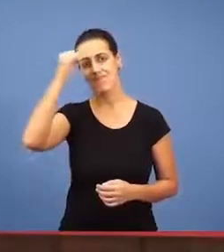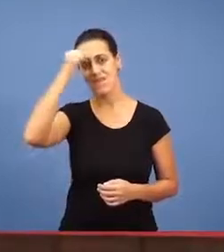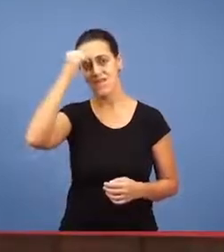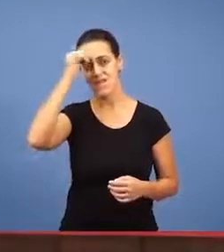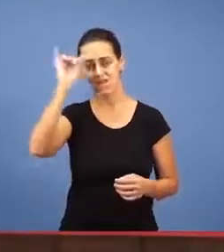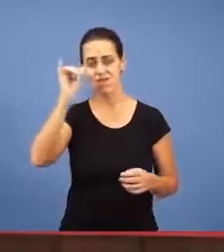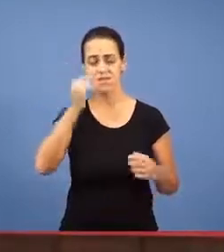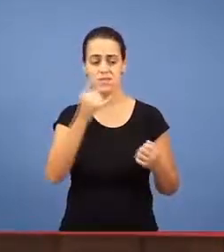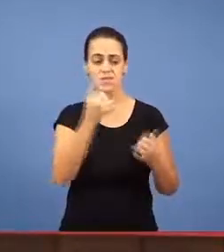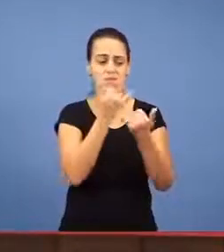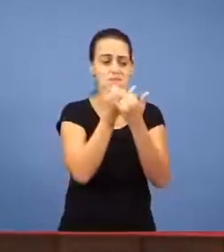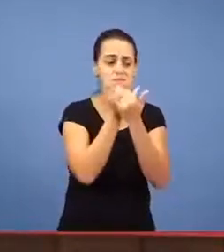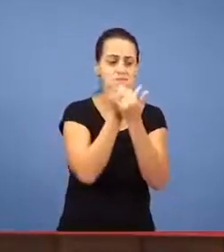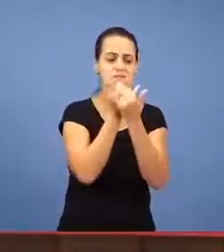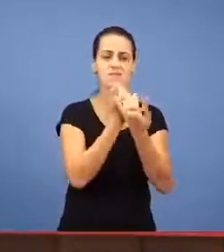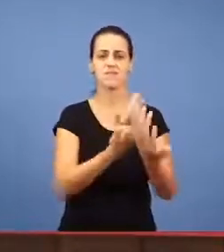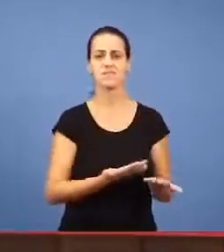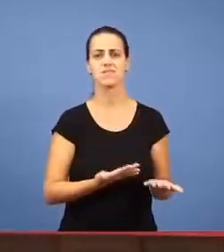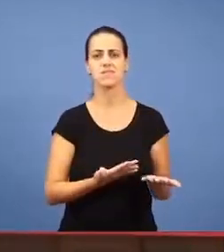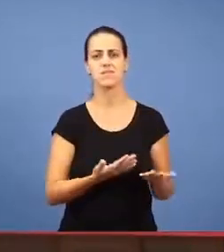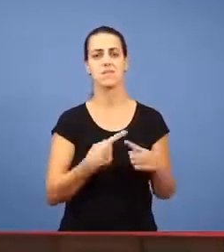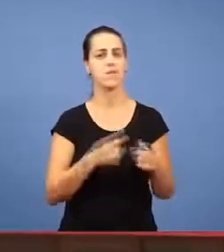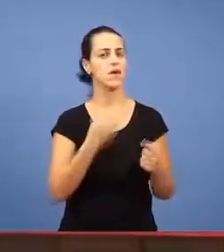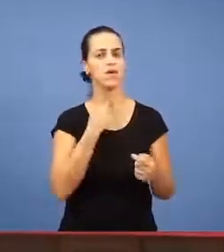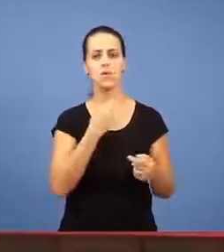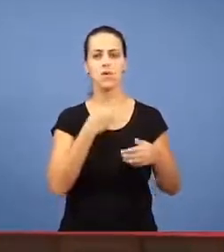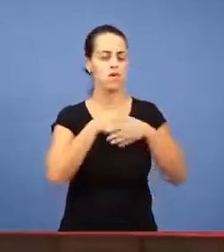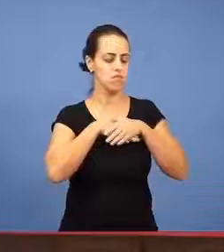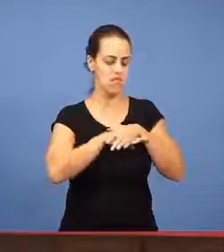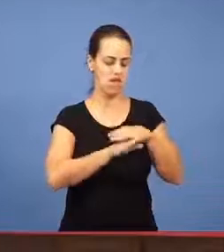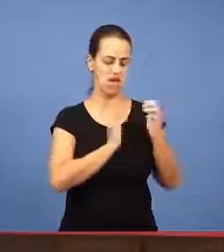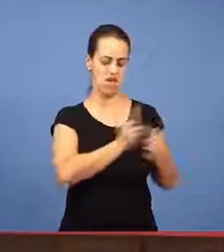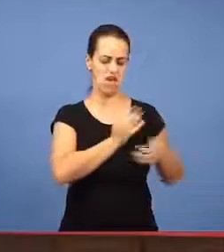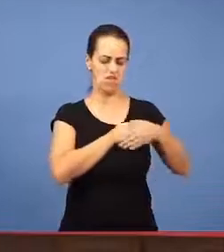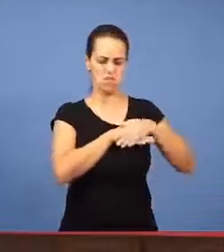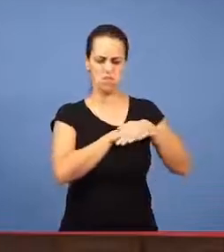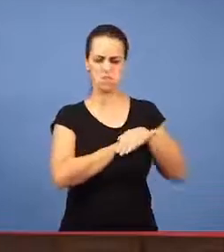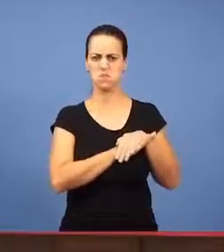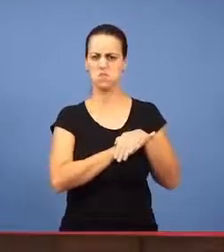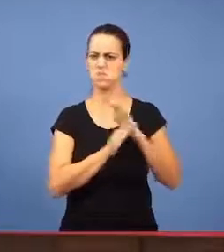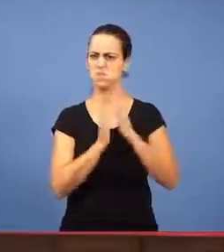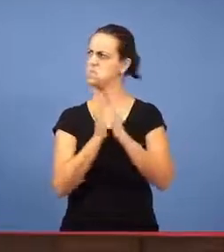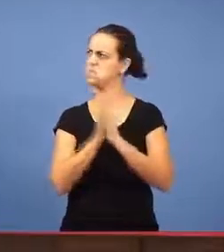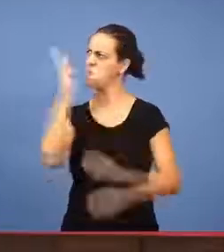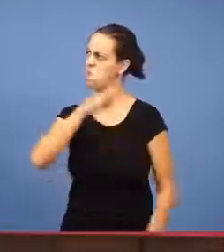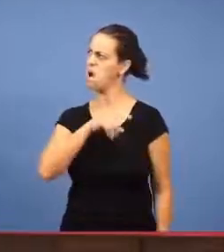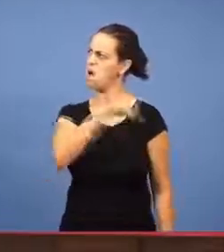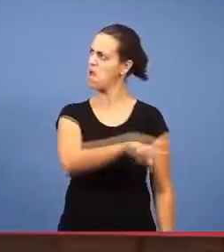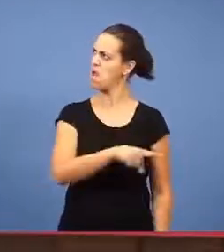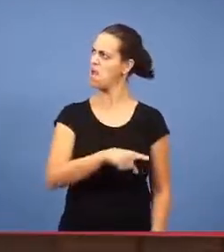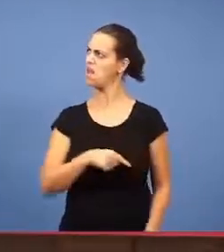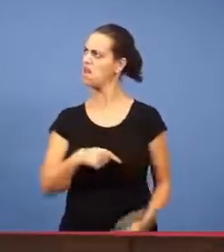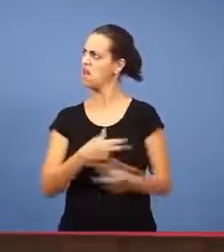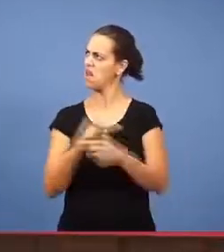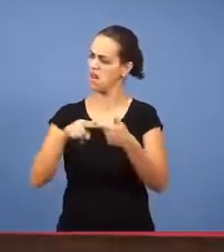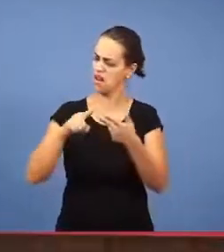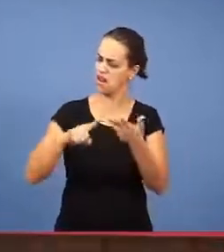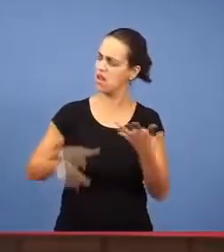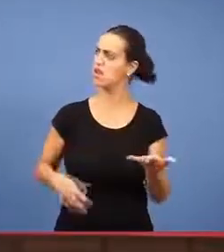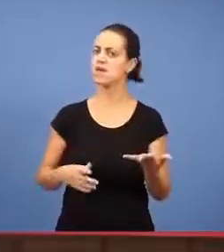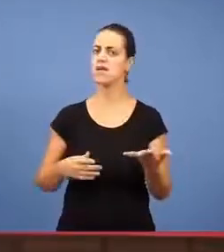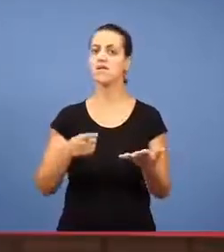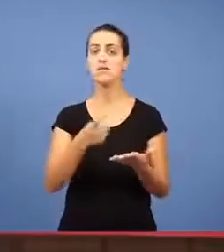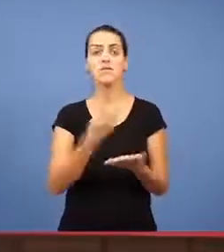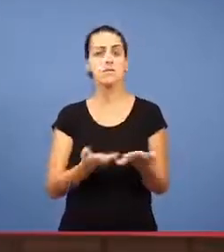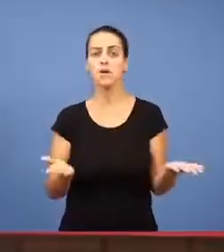the continuity of this situation. But you cannot harbor in your heart evil. So then you begin to pray and asking a bunch of things to